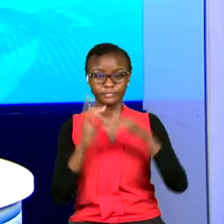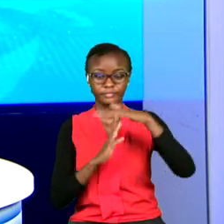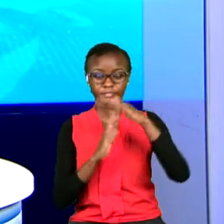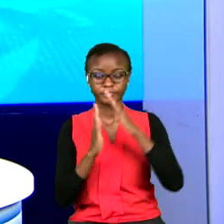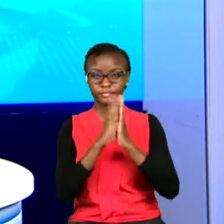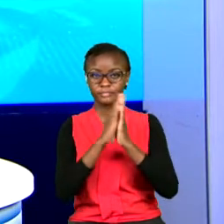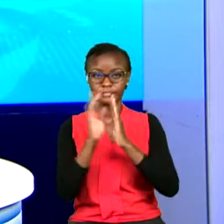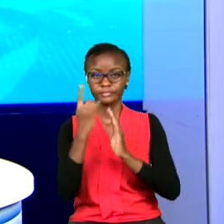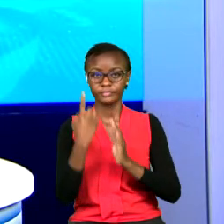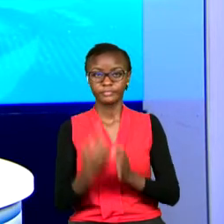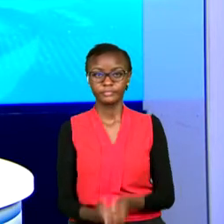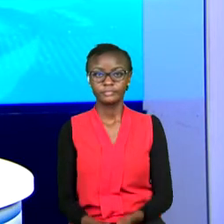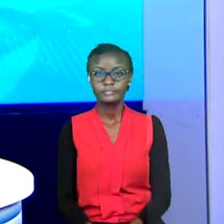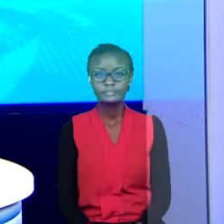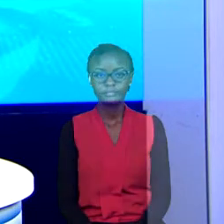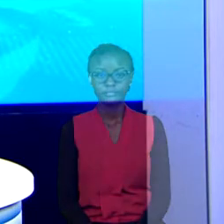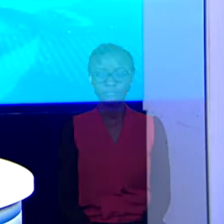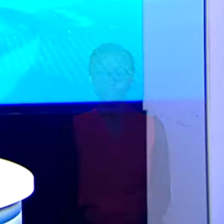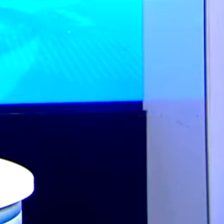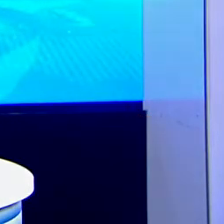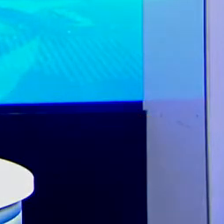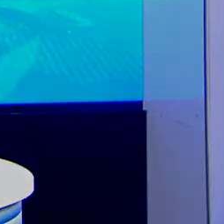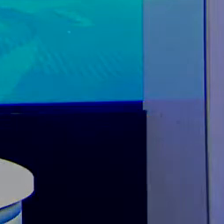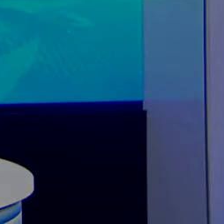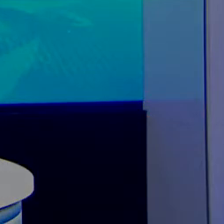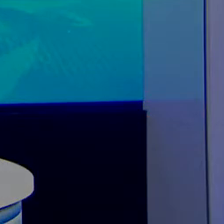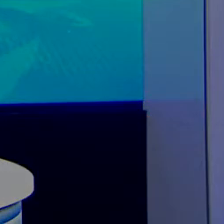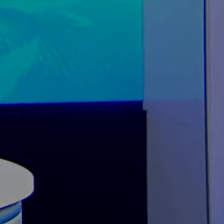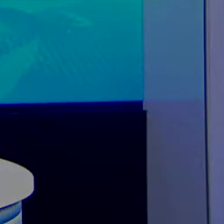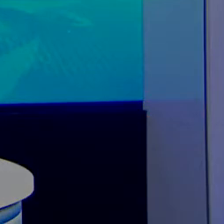let's take a look at the headlines.